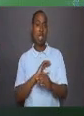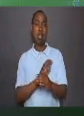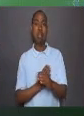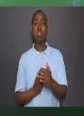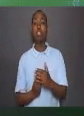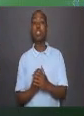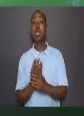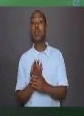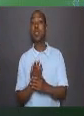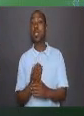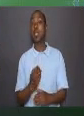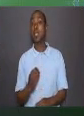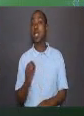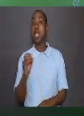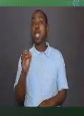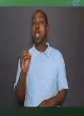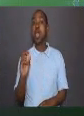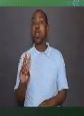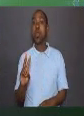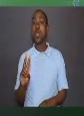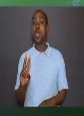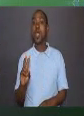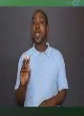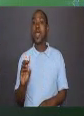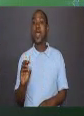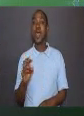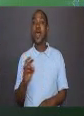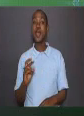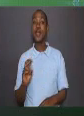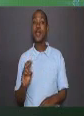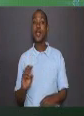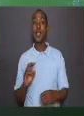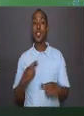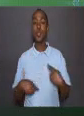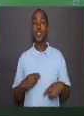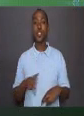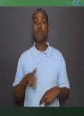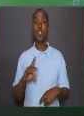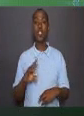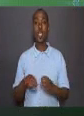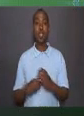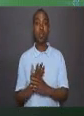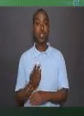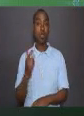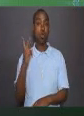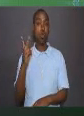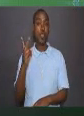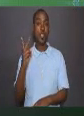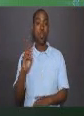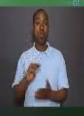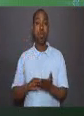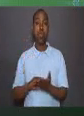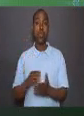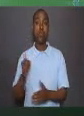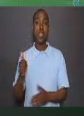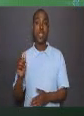respiration. Only 2 molecules of ATP are produced